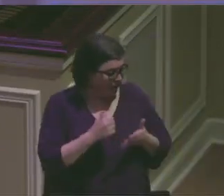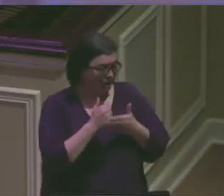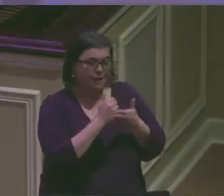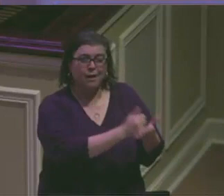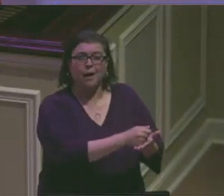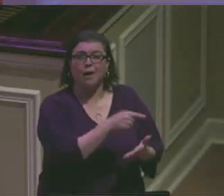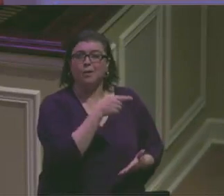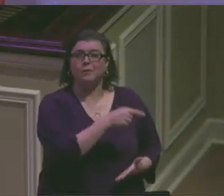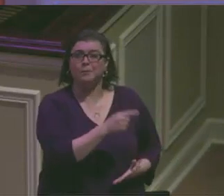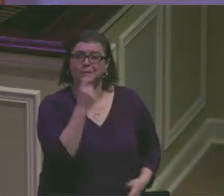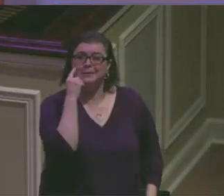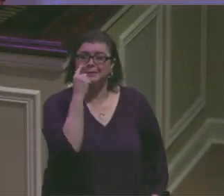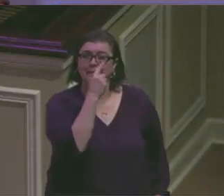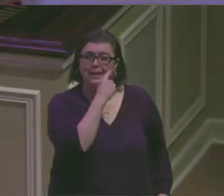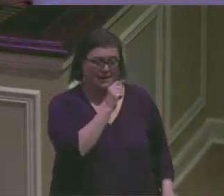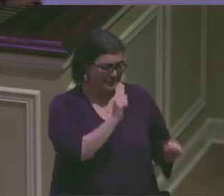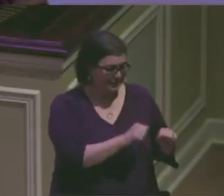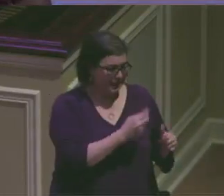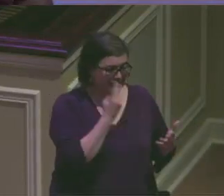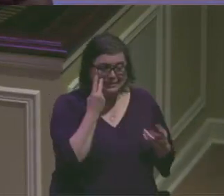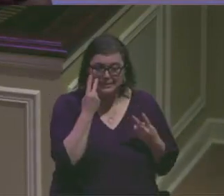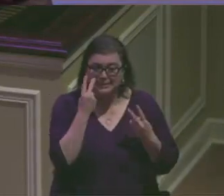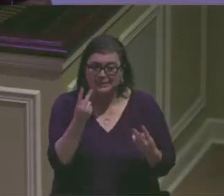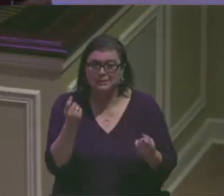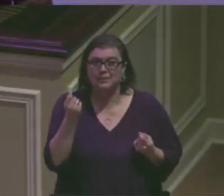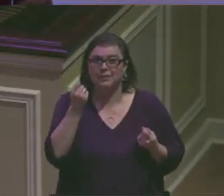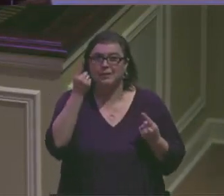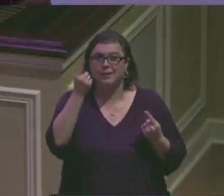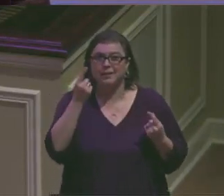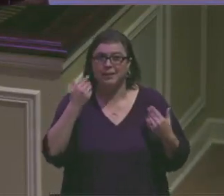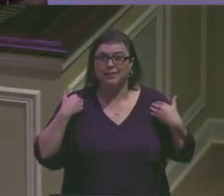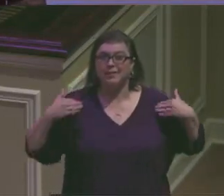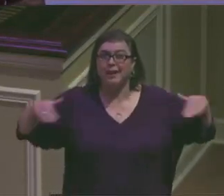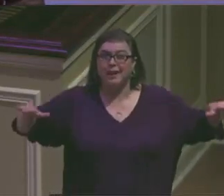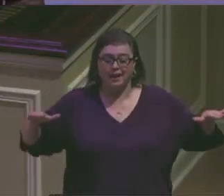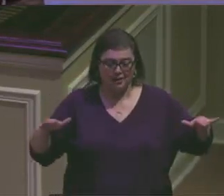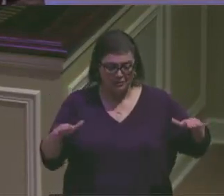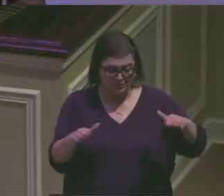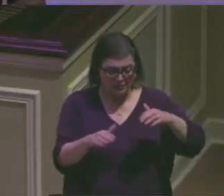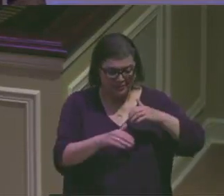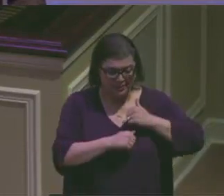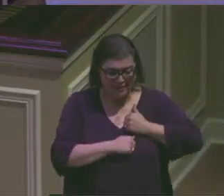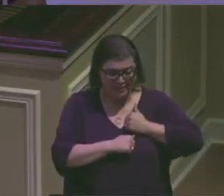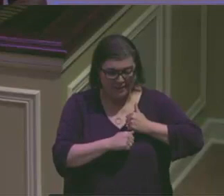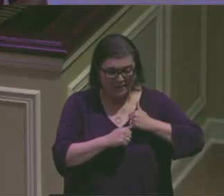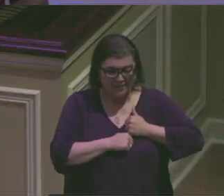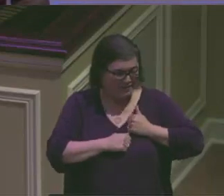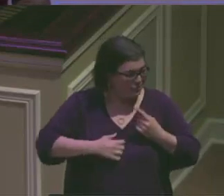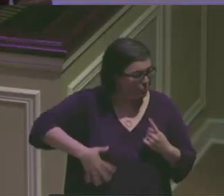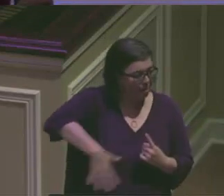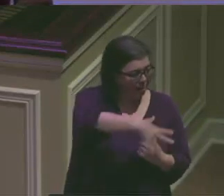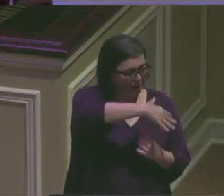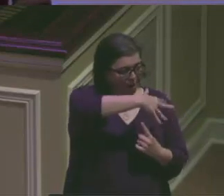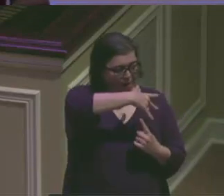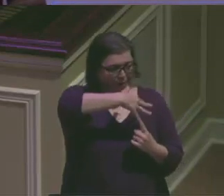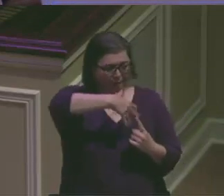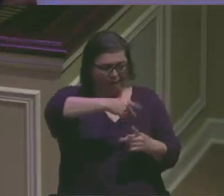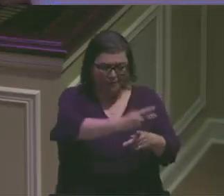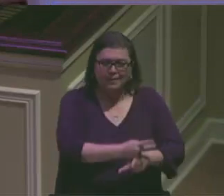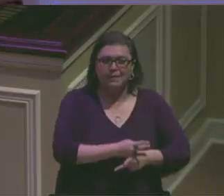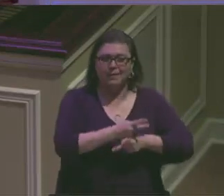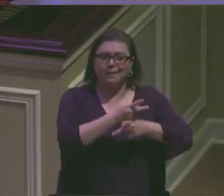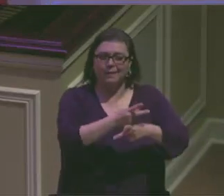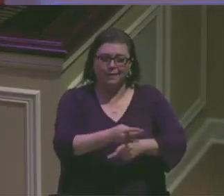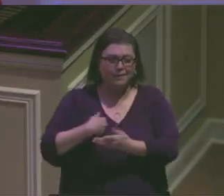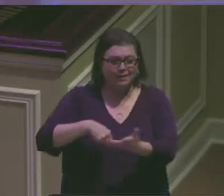see." When his eyes were open, angel armies just circling, just surrounding, taking care of them. And around this